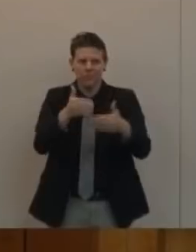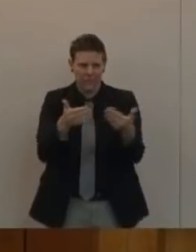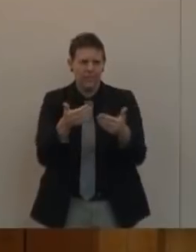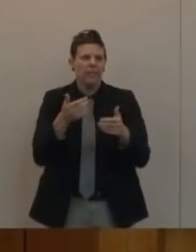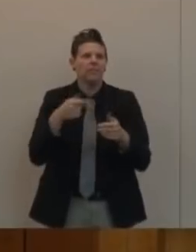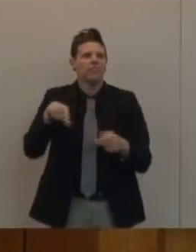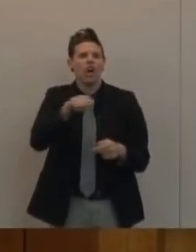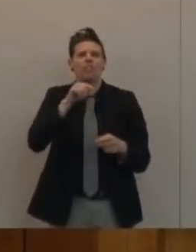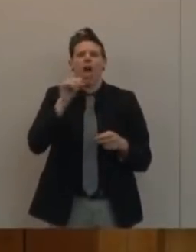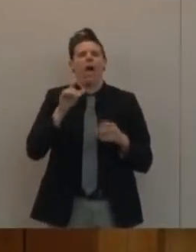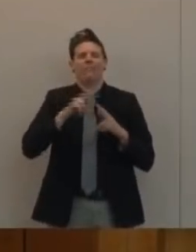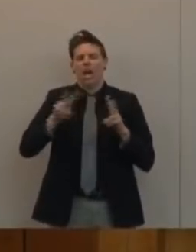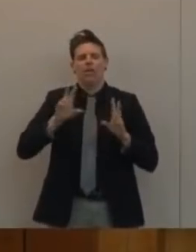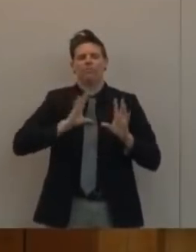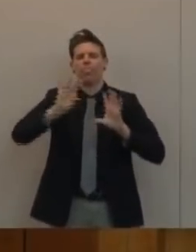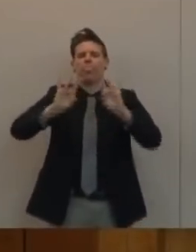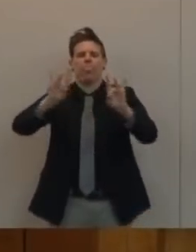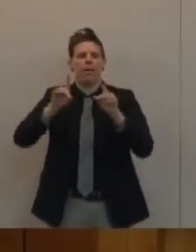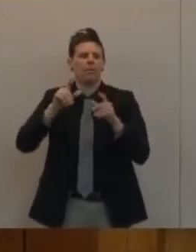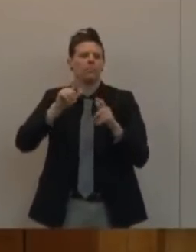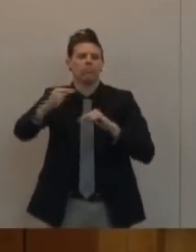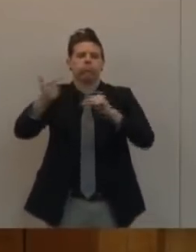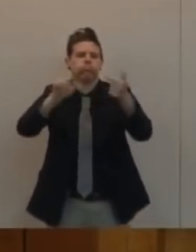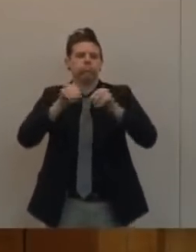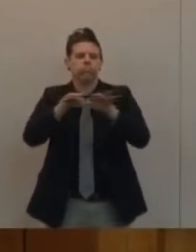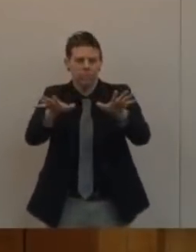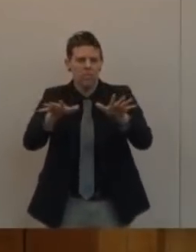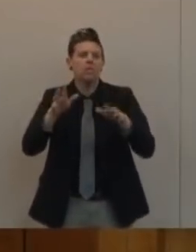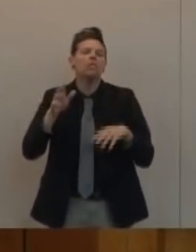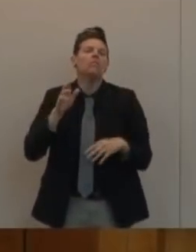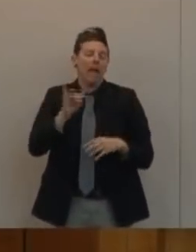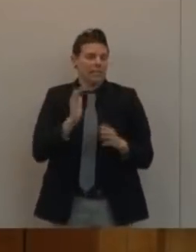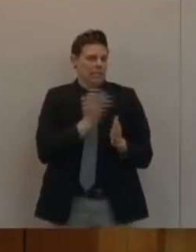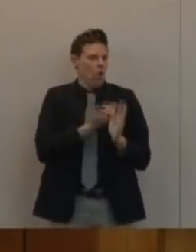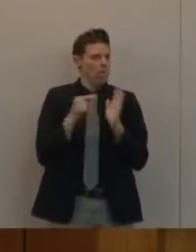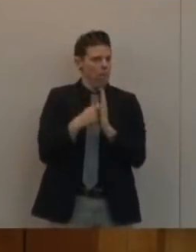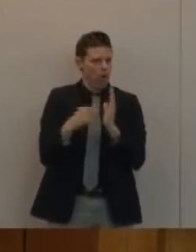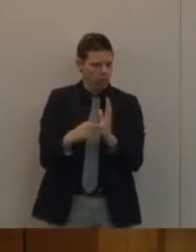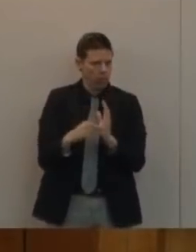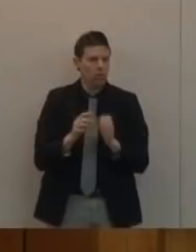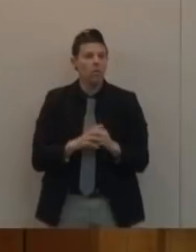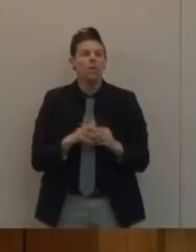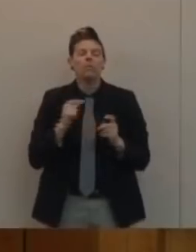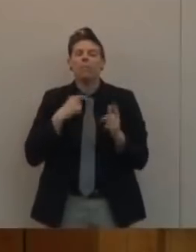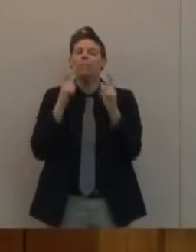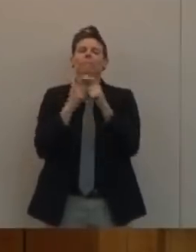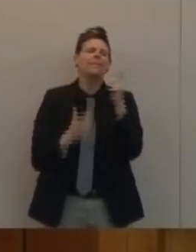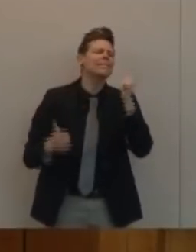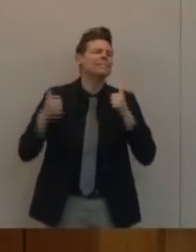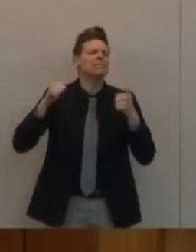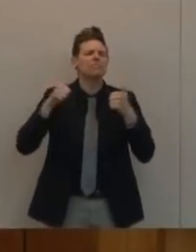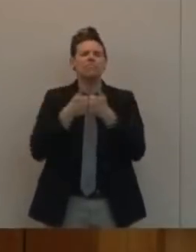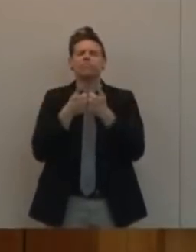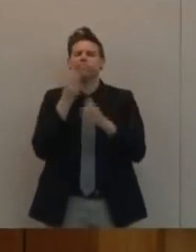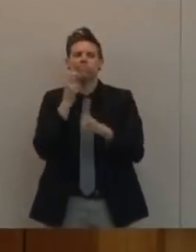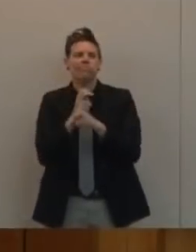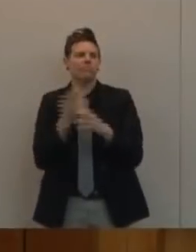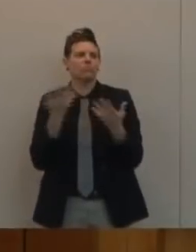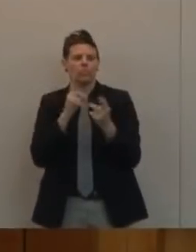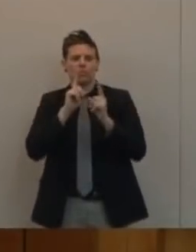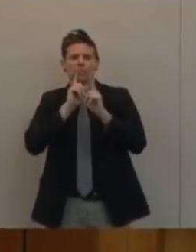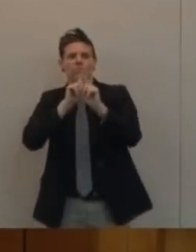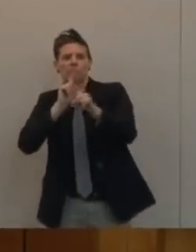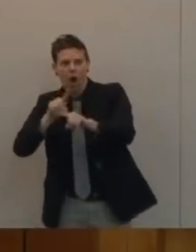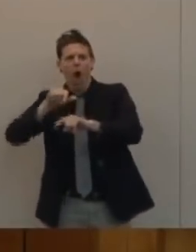type of model. I would say that one of our biggest challenges in our modeling is responding to all the questions about other models, because in